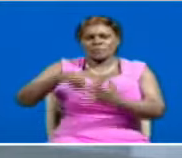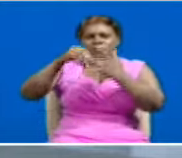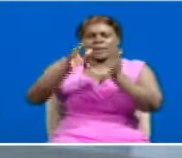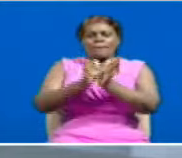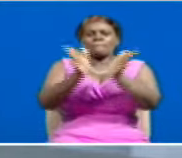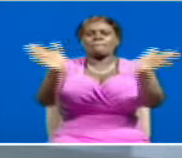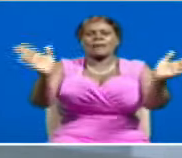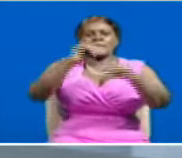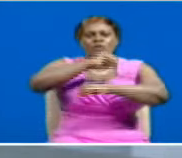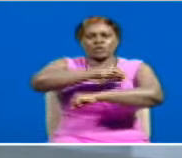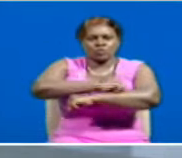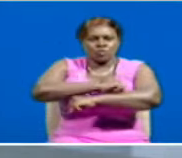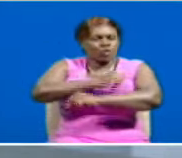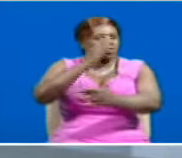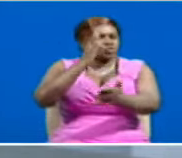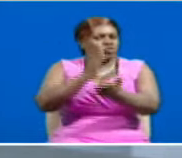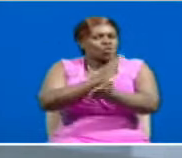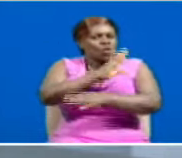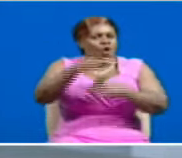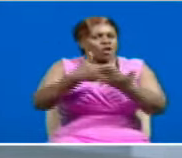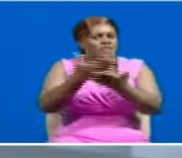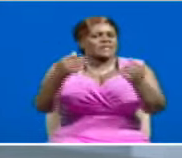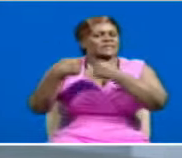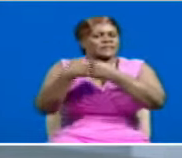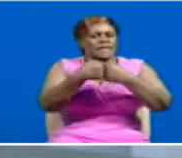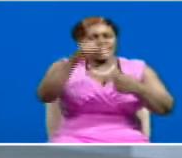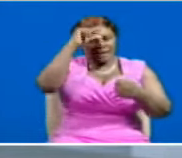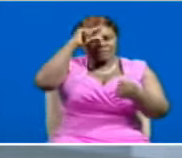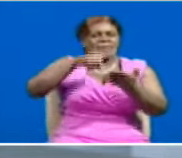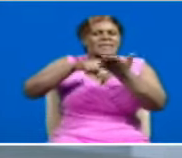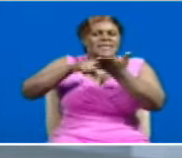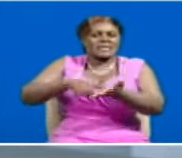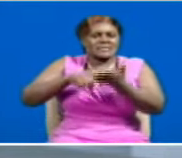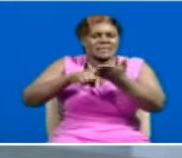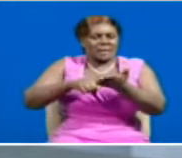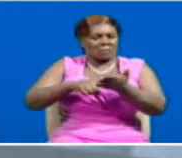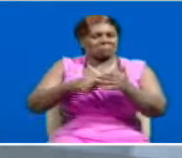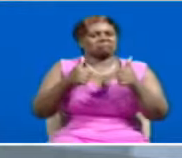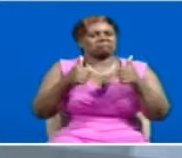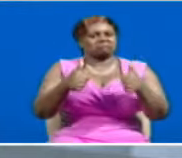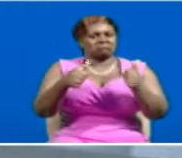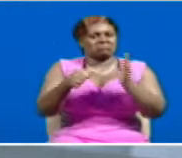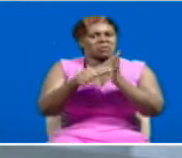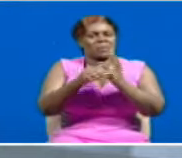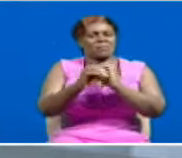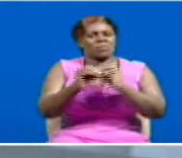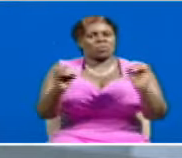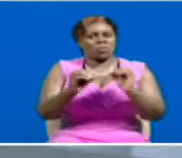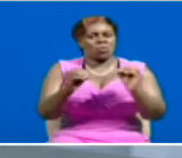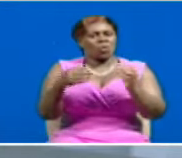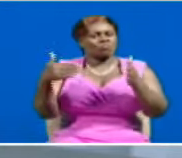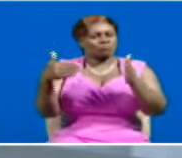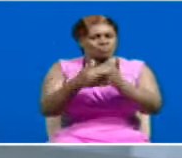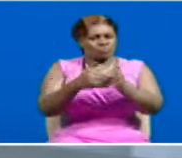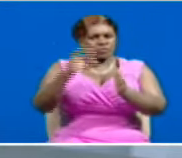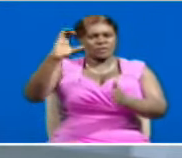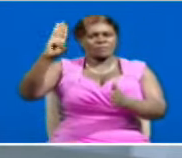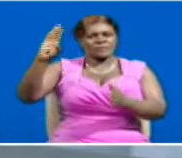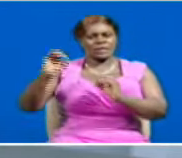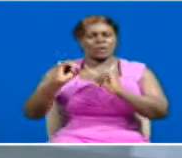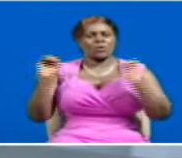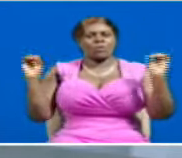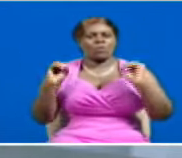public schools. Despite all these challenges, the government insists that all is well and that nothing will derail CBC